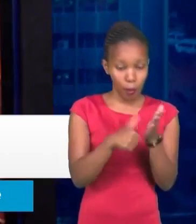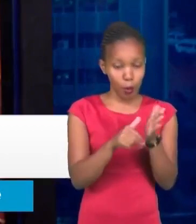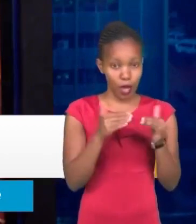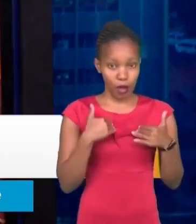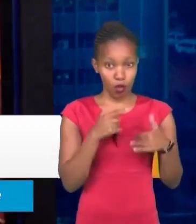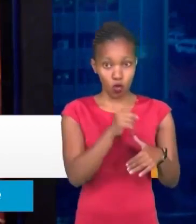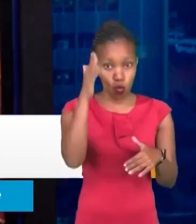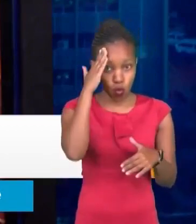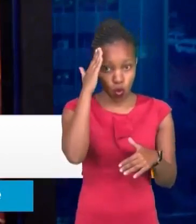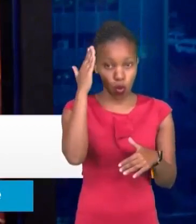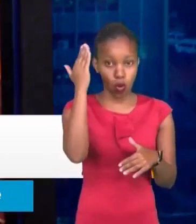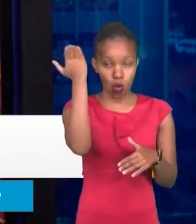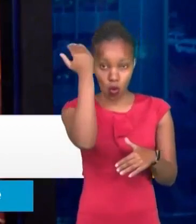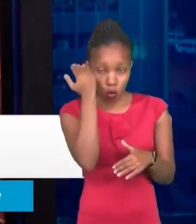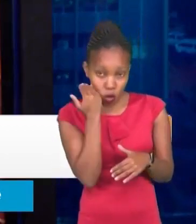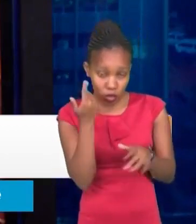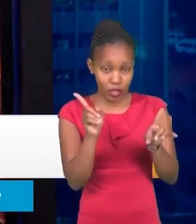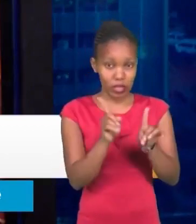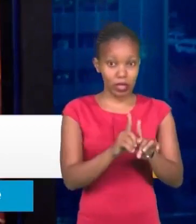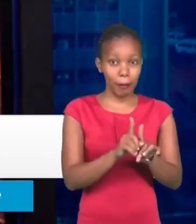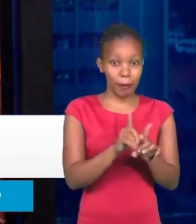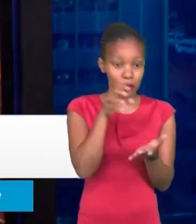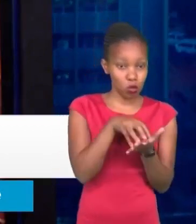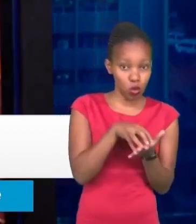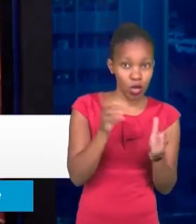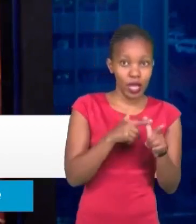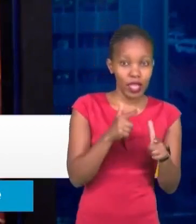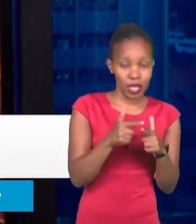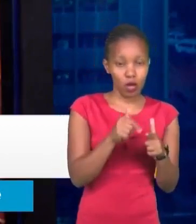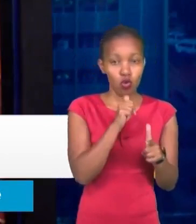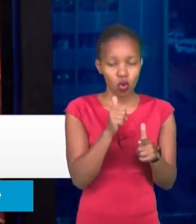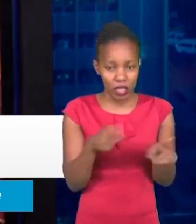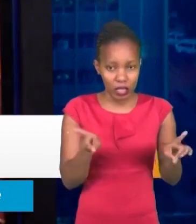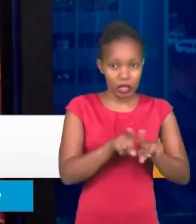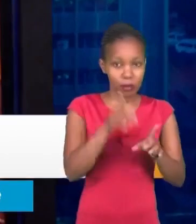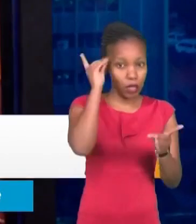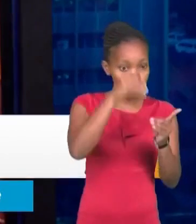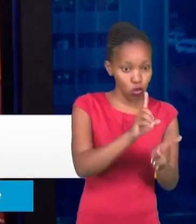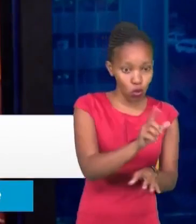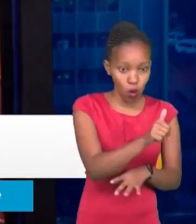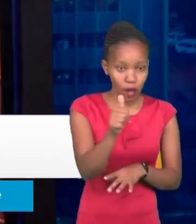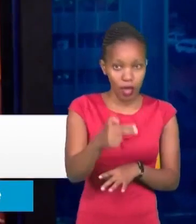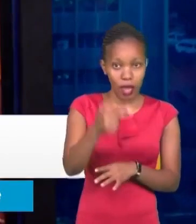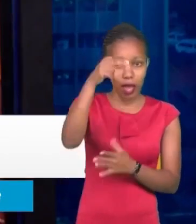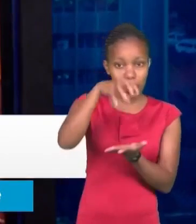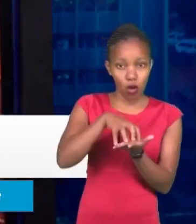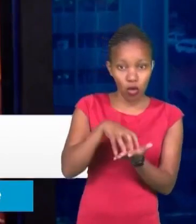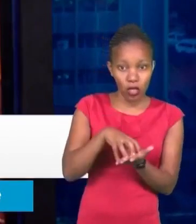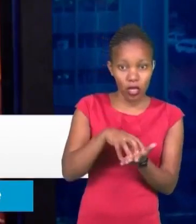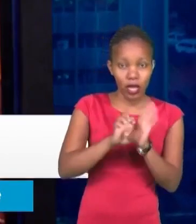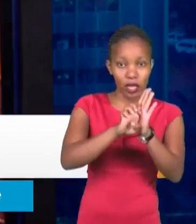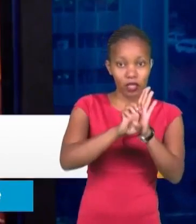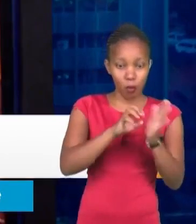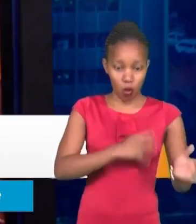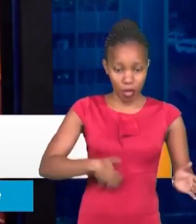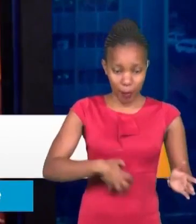know, courts of the same status are not bound by the decisions of one another. Yeah. So that the High Court in, say, in Malindi is not bound